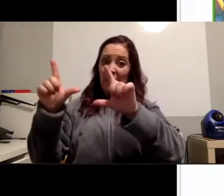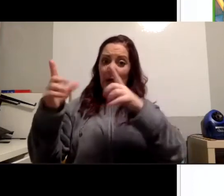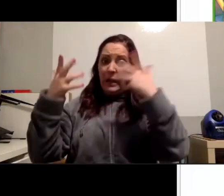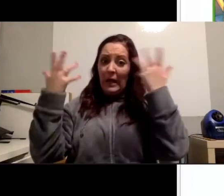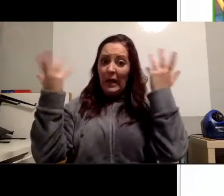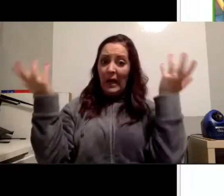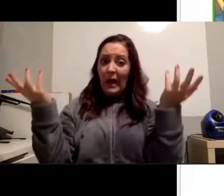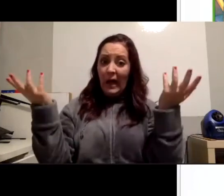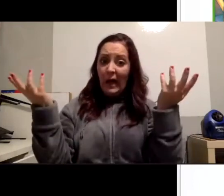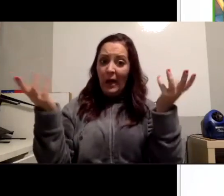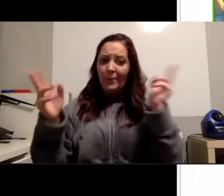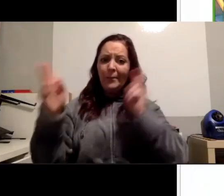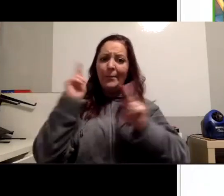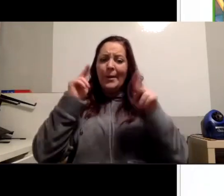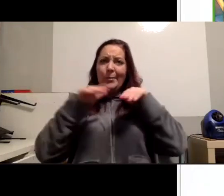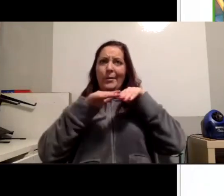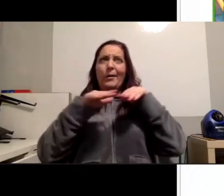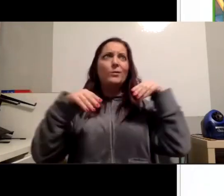Without store signs,